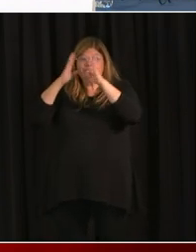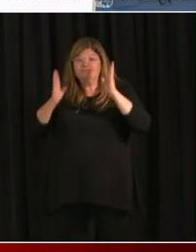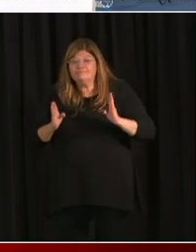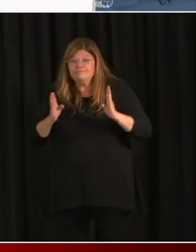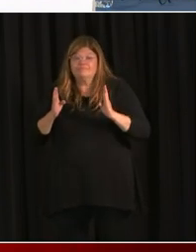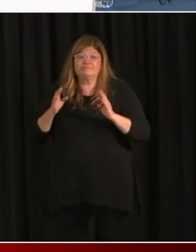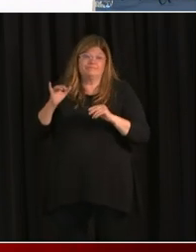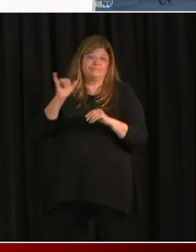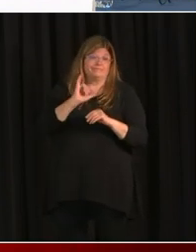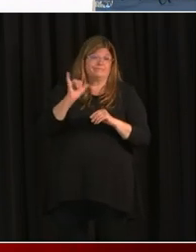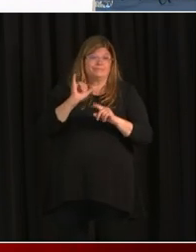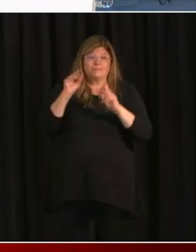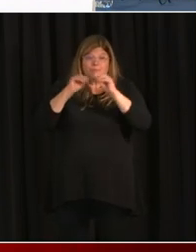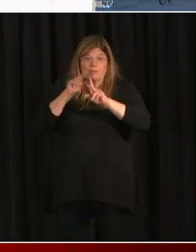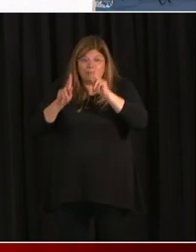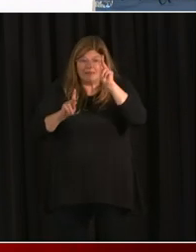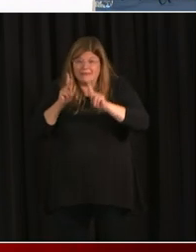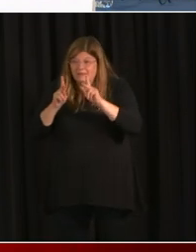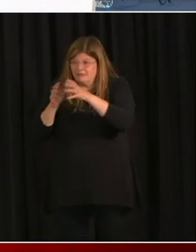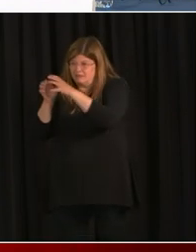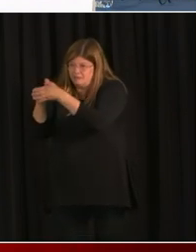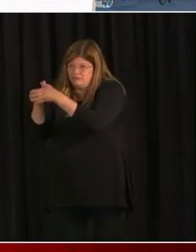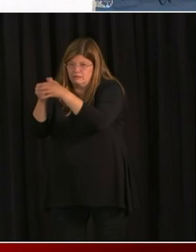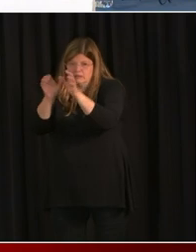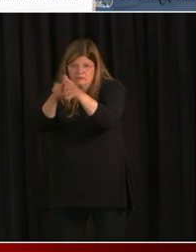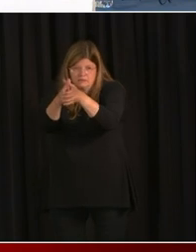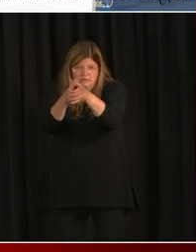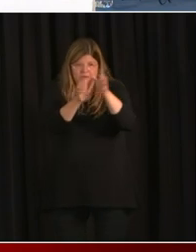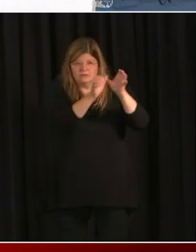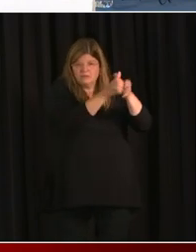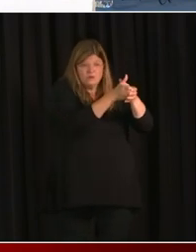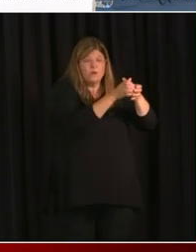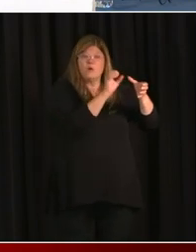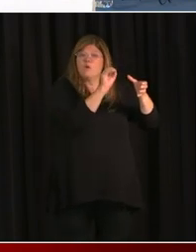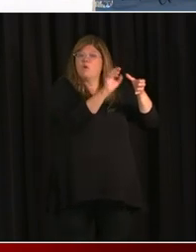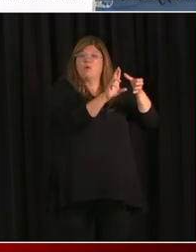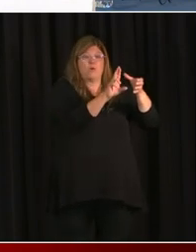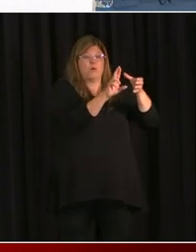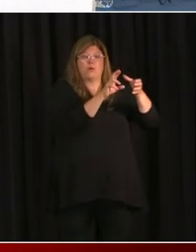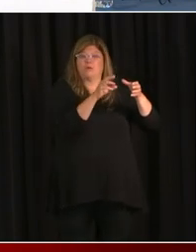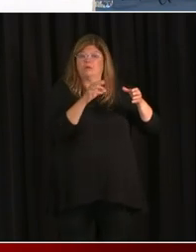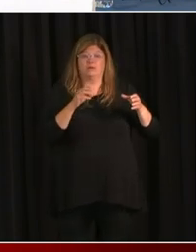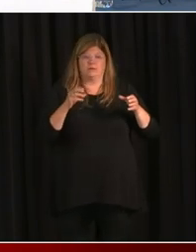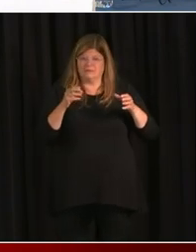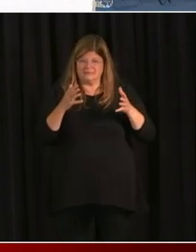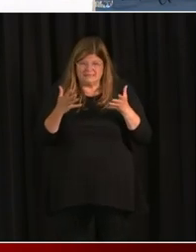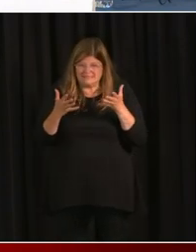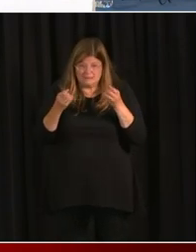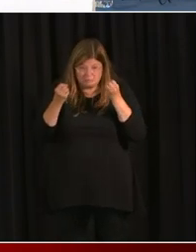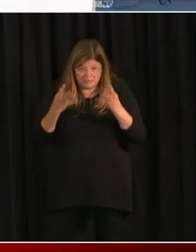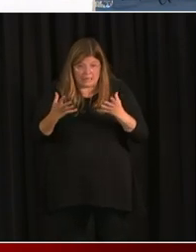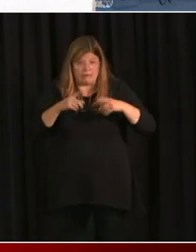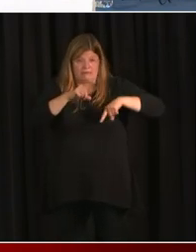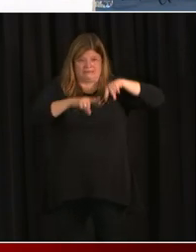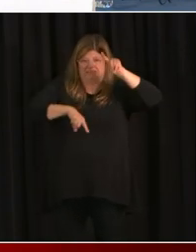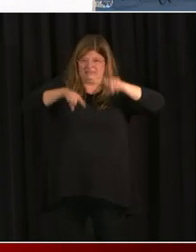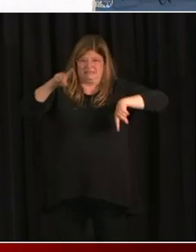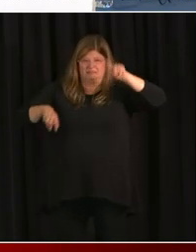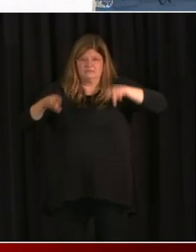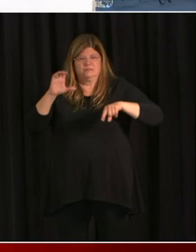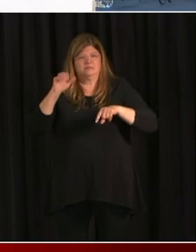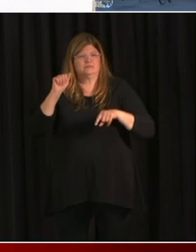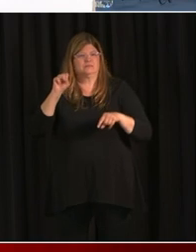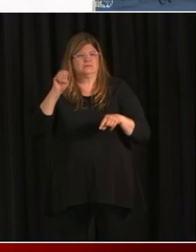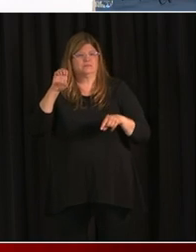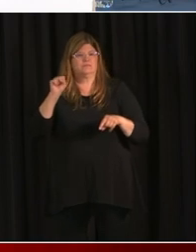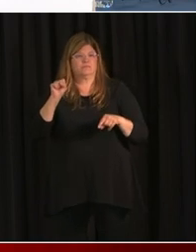having more people being clusters or fewer sporadic cases. So that's that metric. You'll start seeing